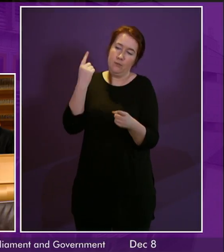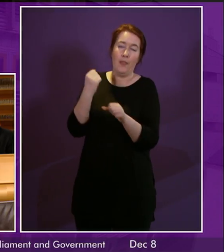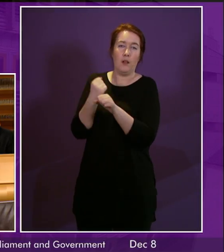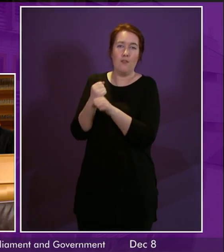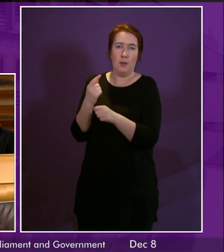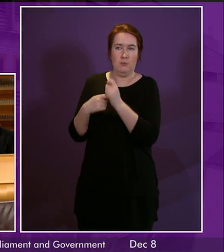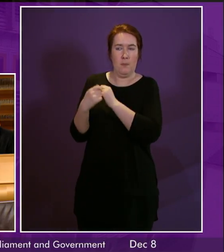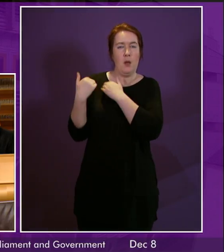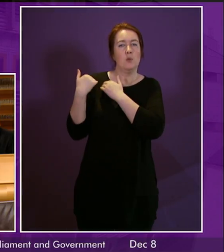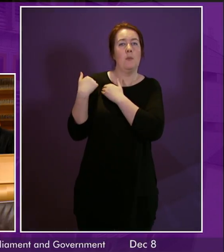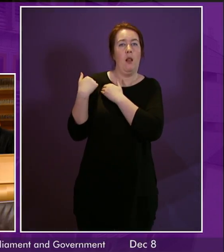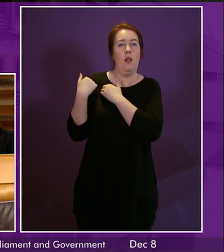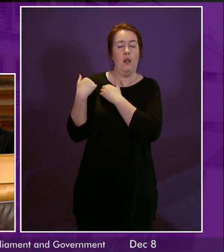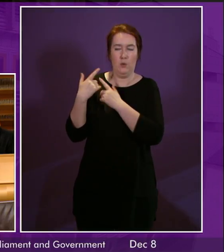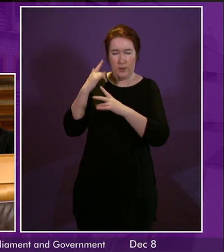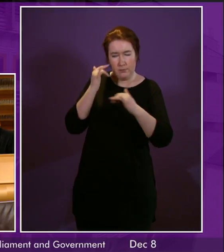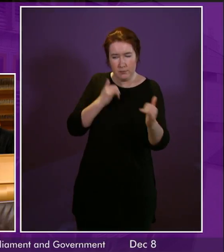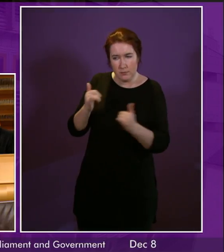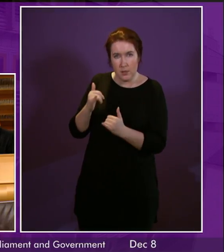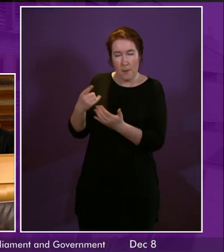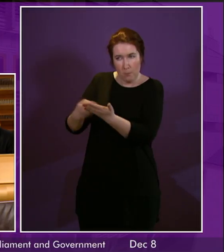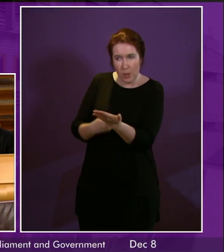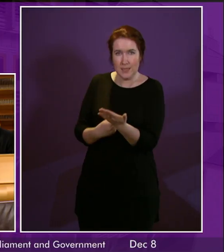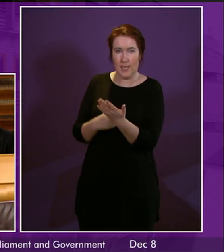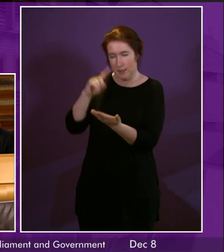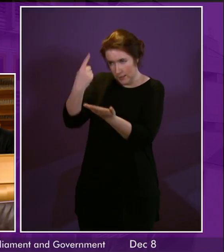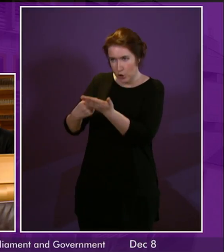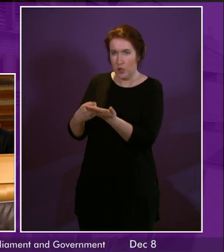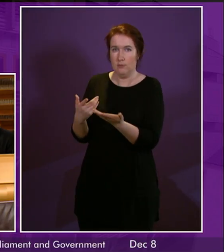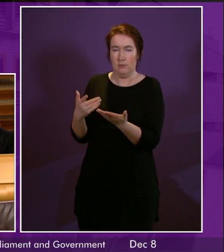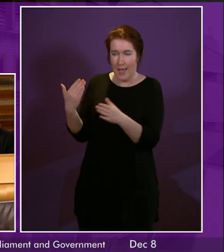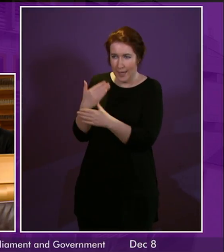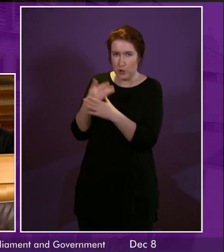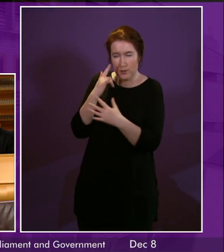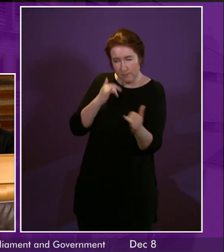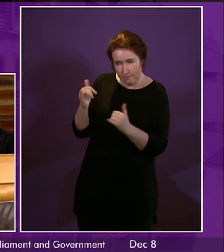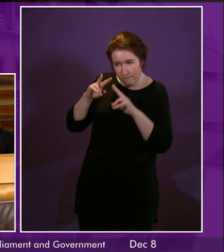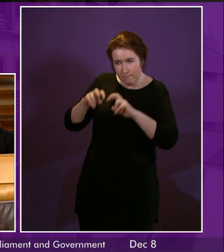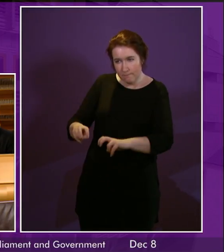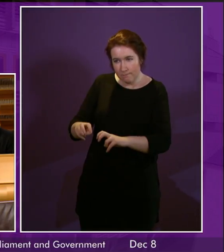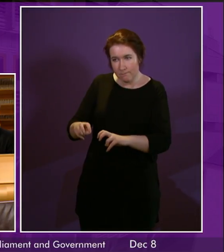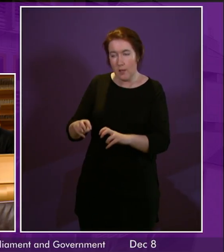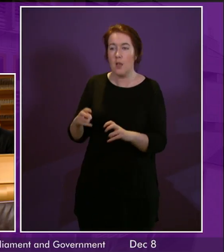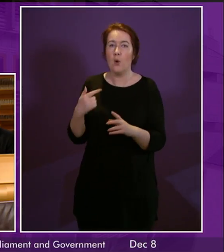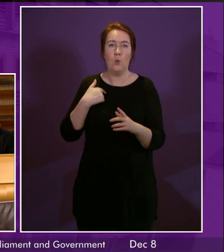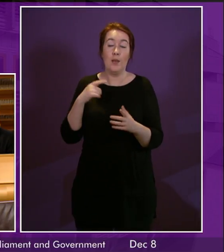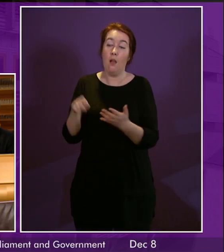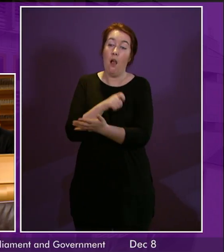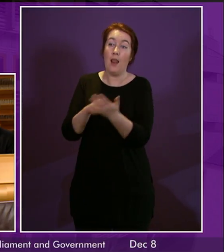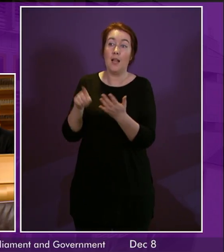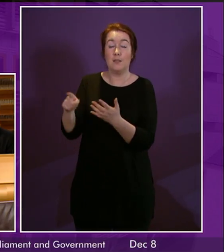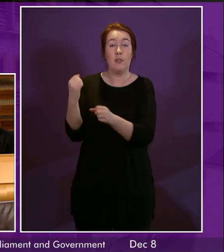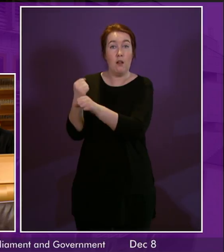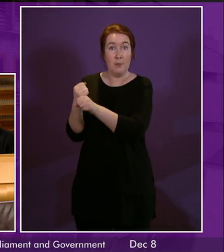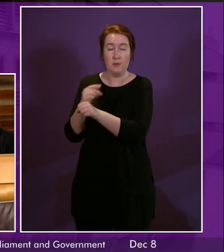account by scrutinising the government's policies, decisions and actions. In a parliamentary democracy, we do not elect the government directly,